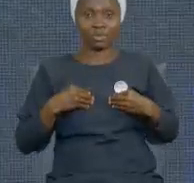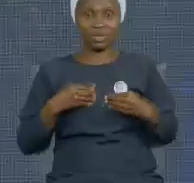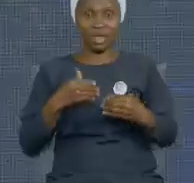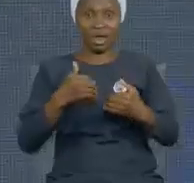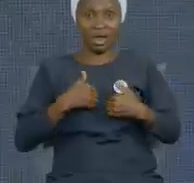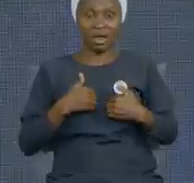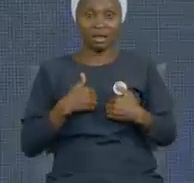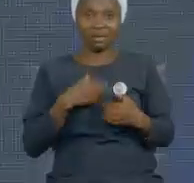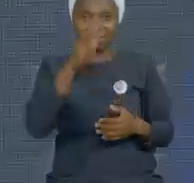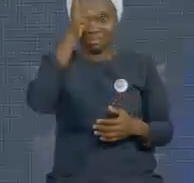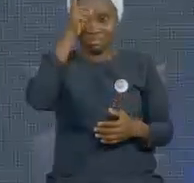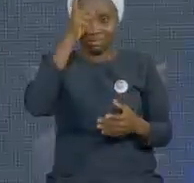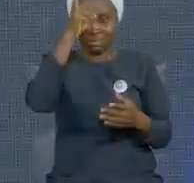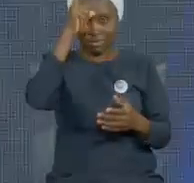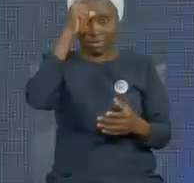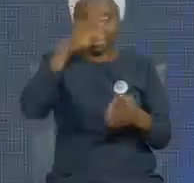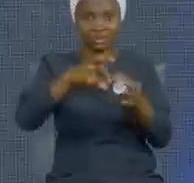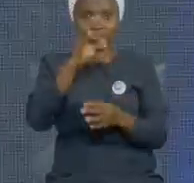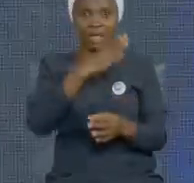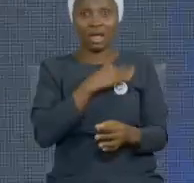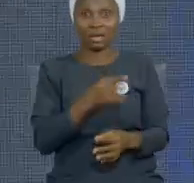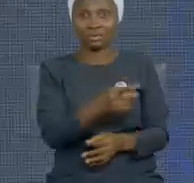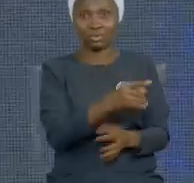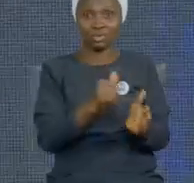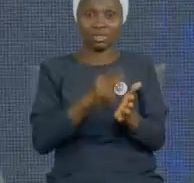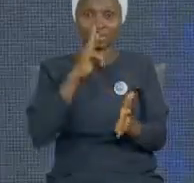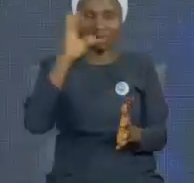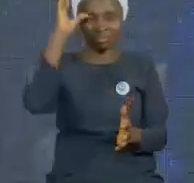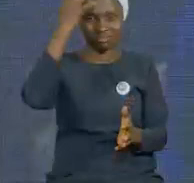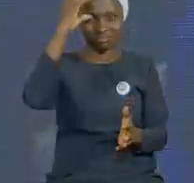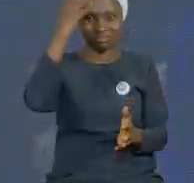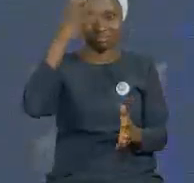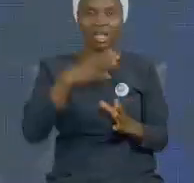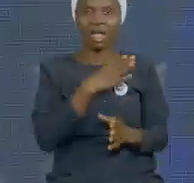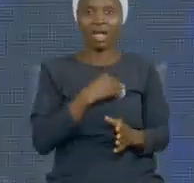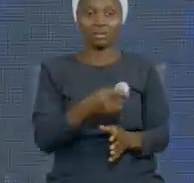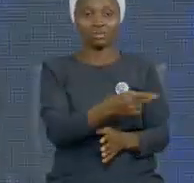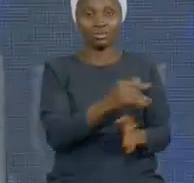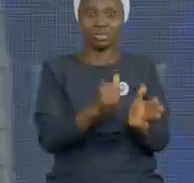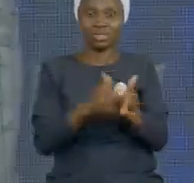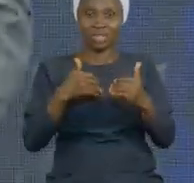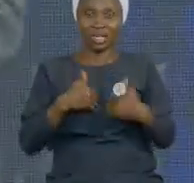and those that were lunatic, and those that had the palsy,